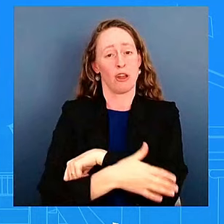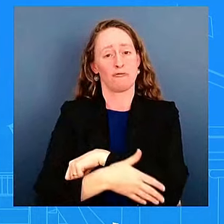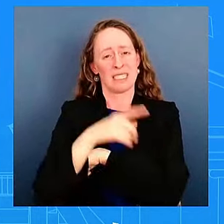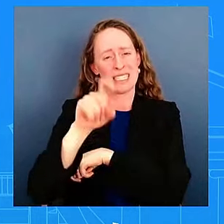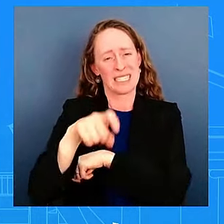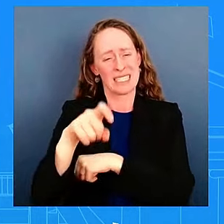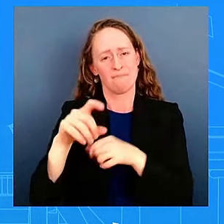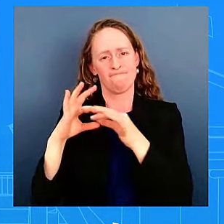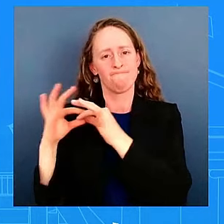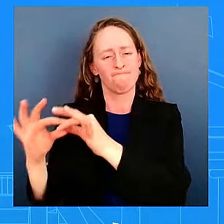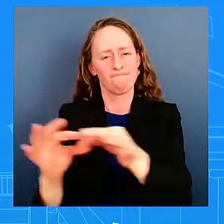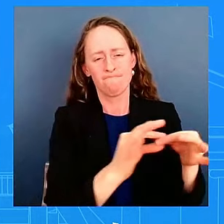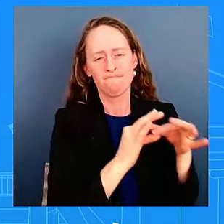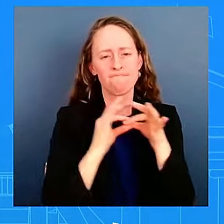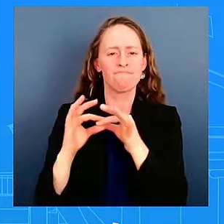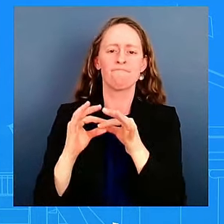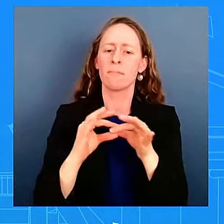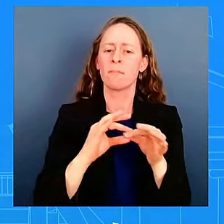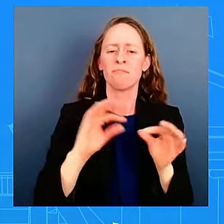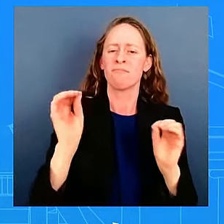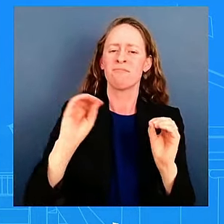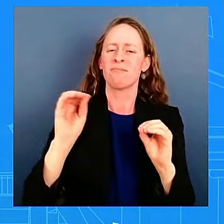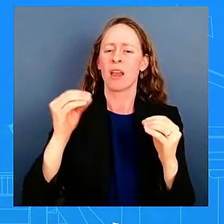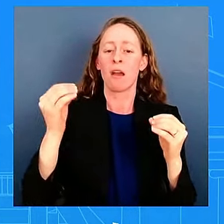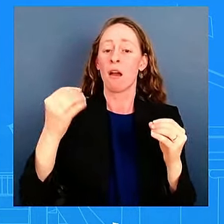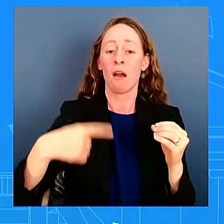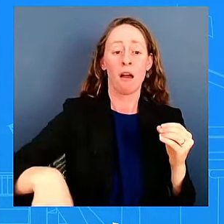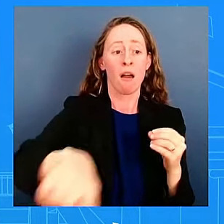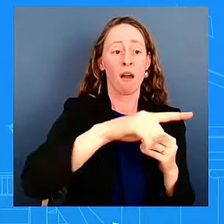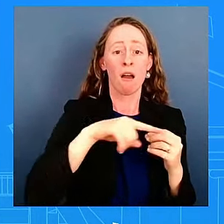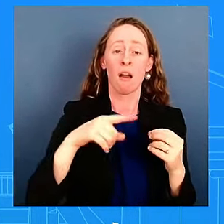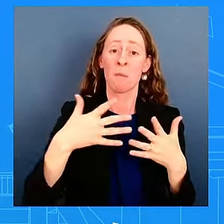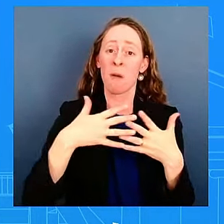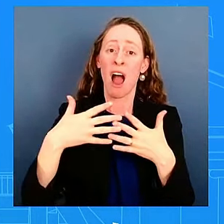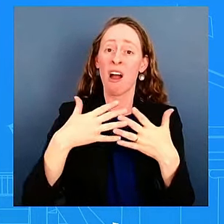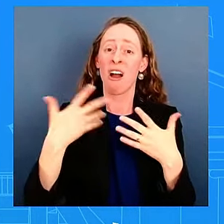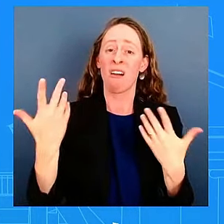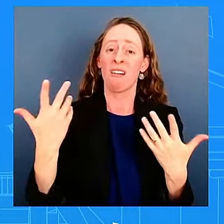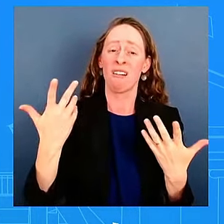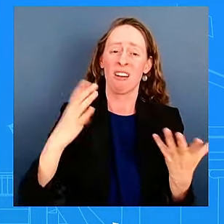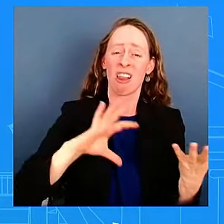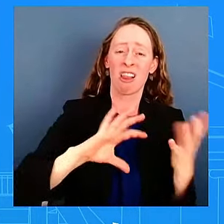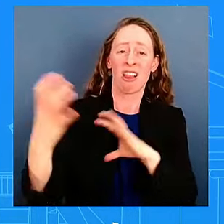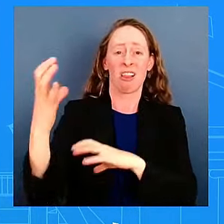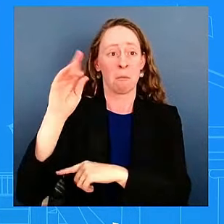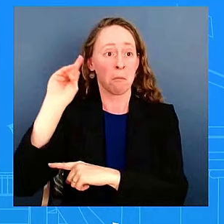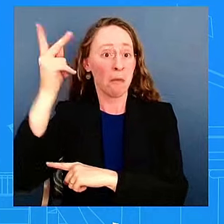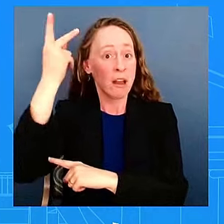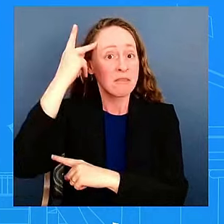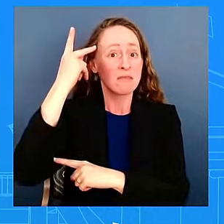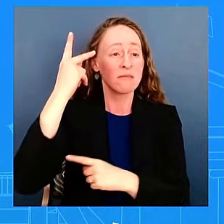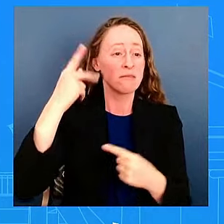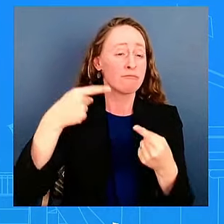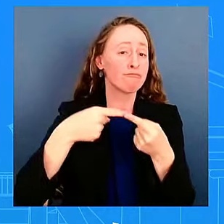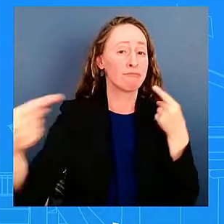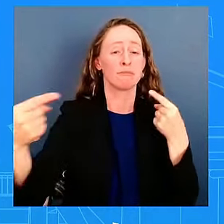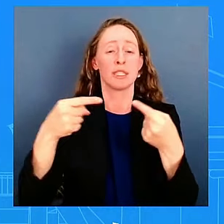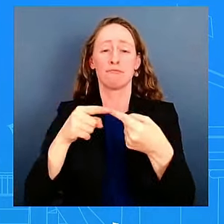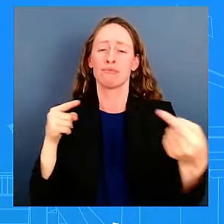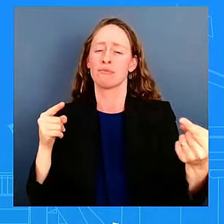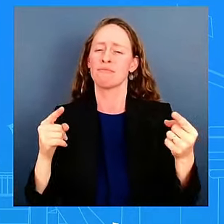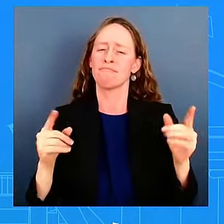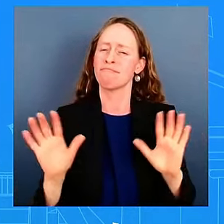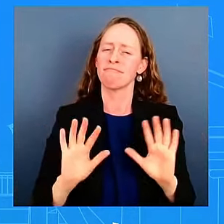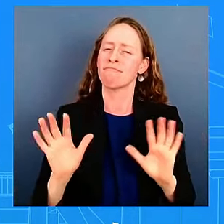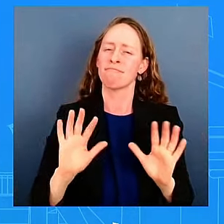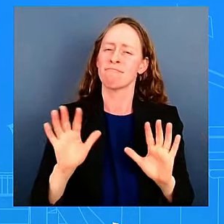to score political points. We cannot do that. And so we don't want to politicize this moment. We want to unite. We want to continue to focus on that, and